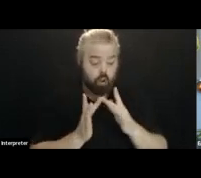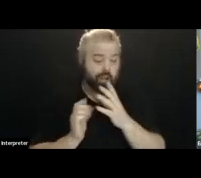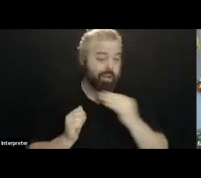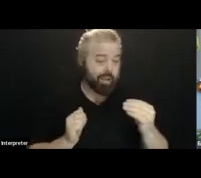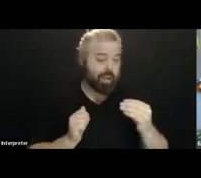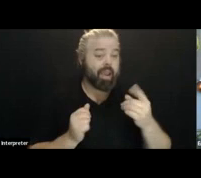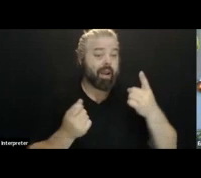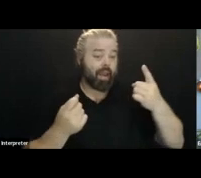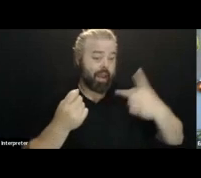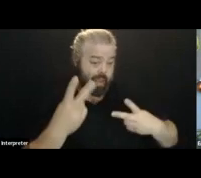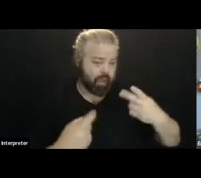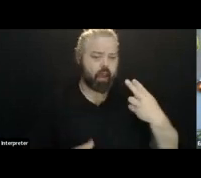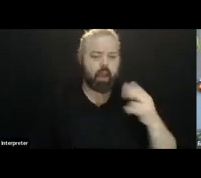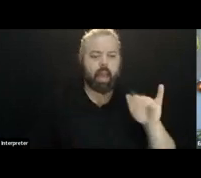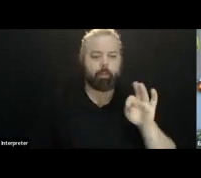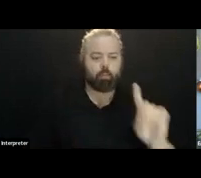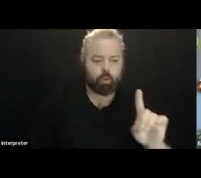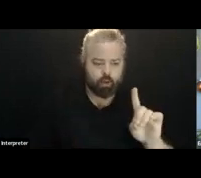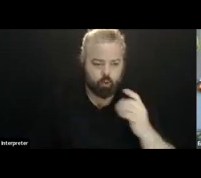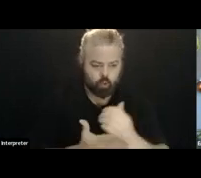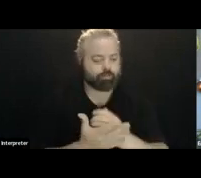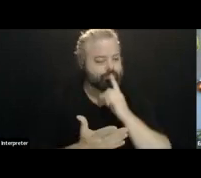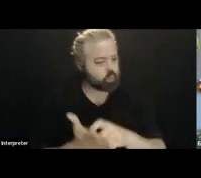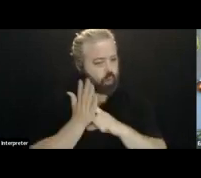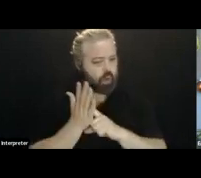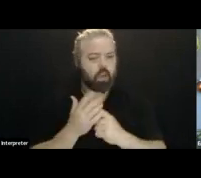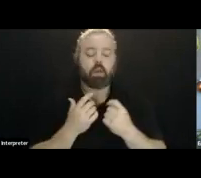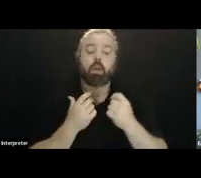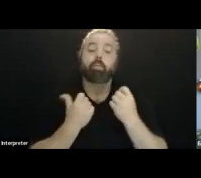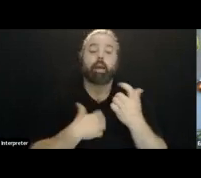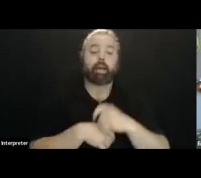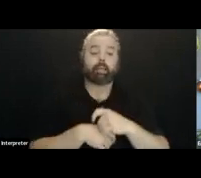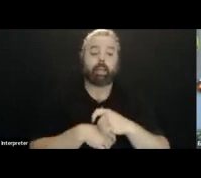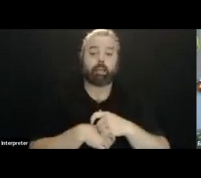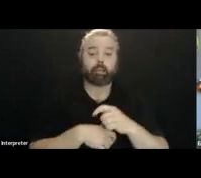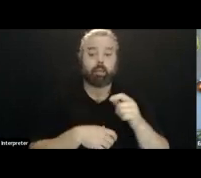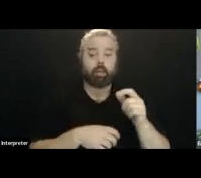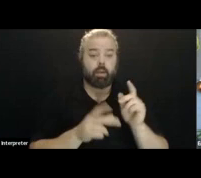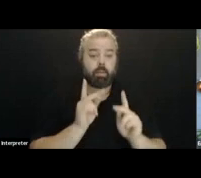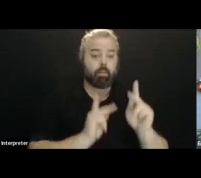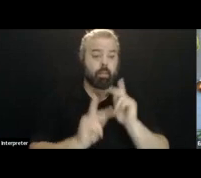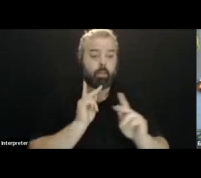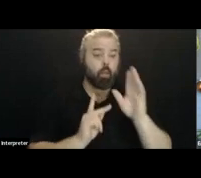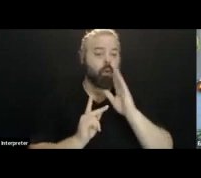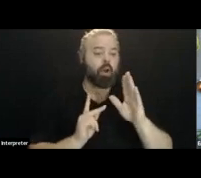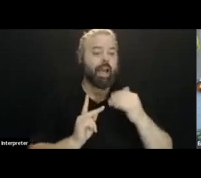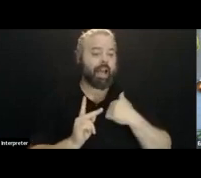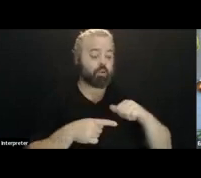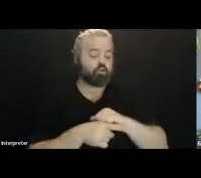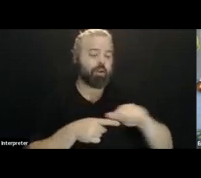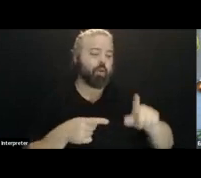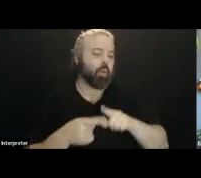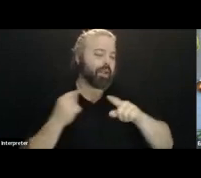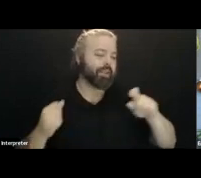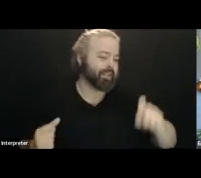is required. So oftentimes our folks get point of need training when their courses come up for